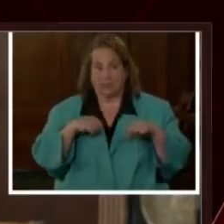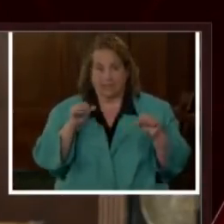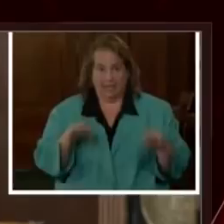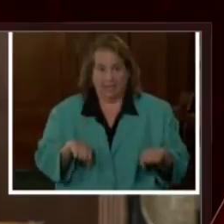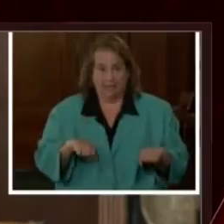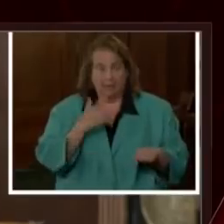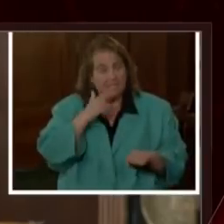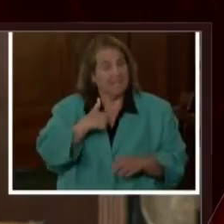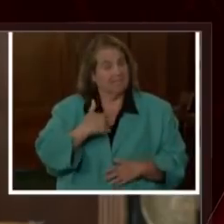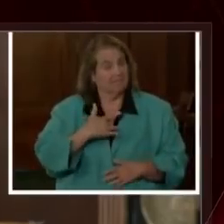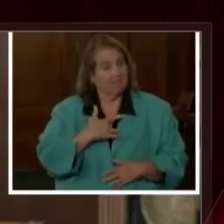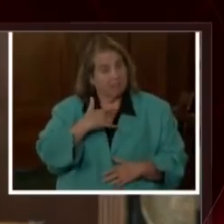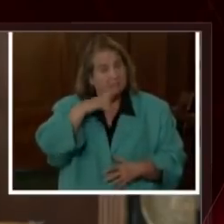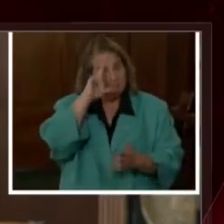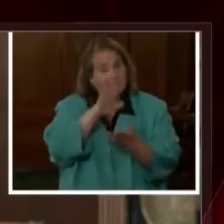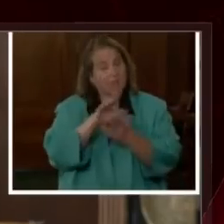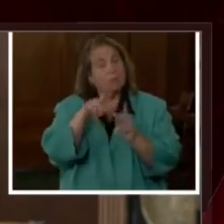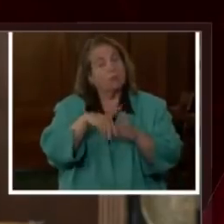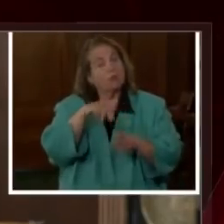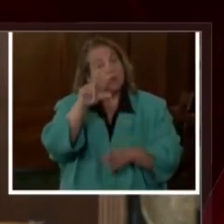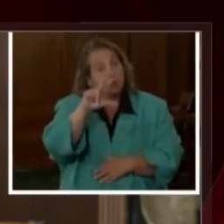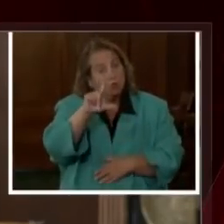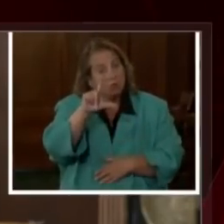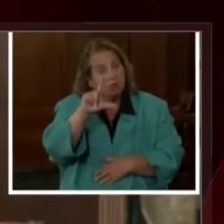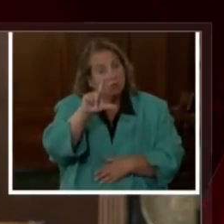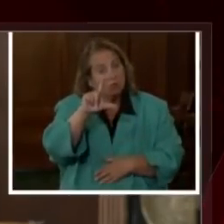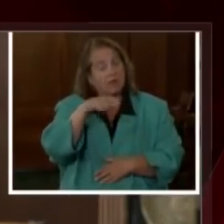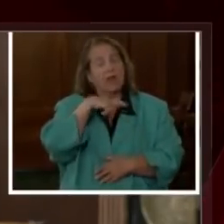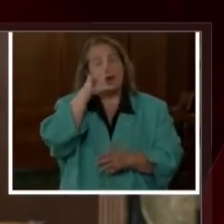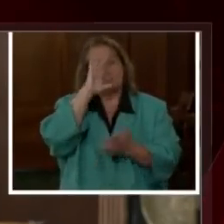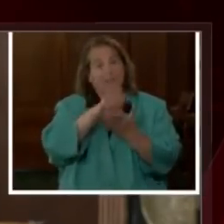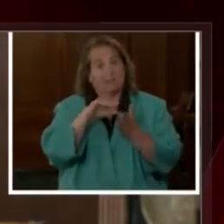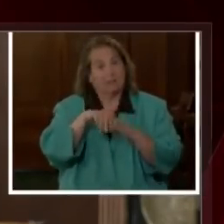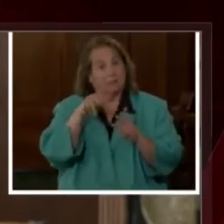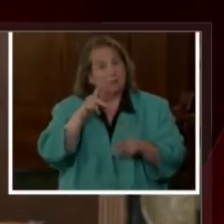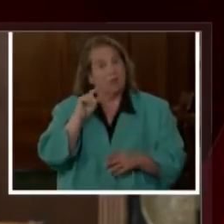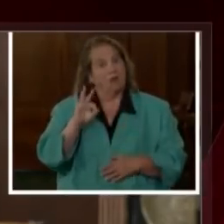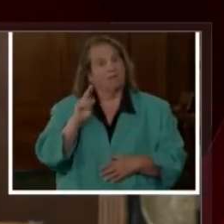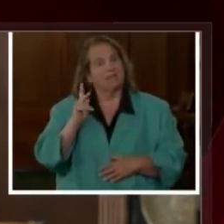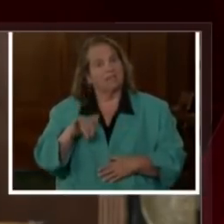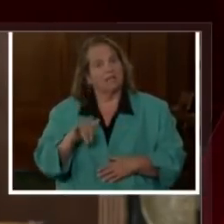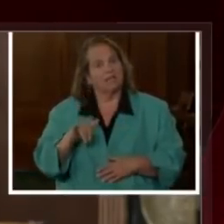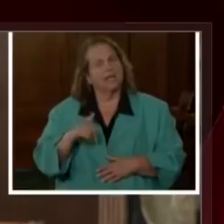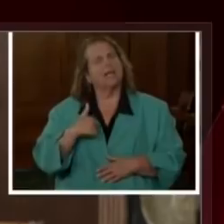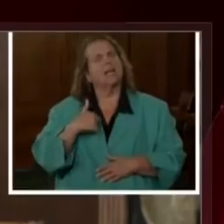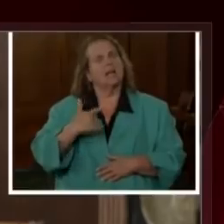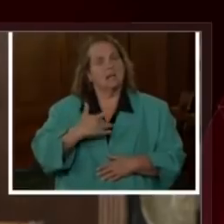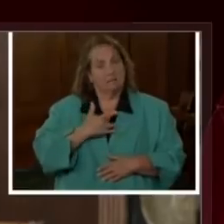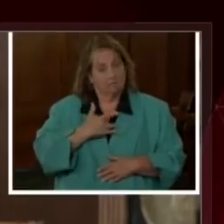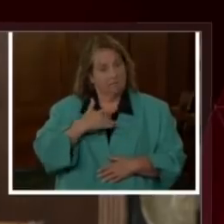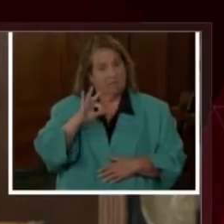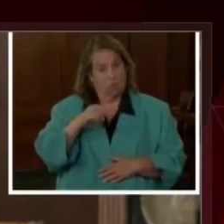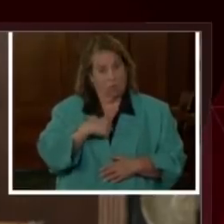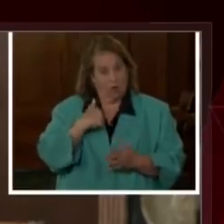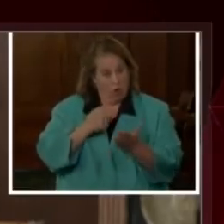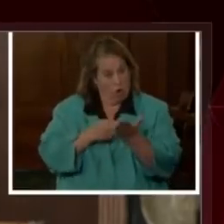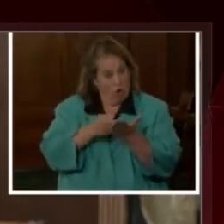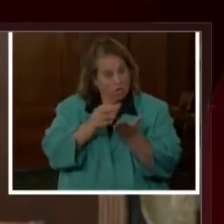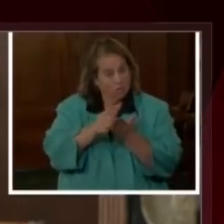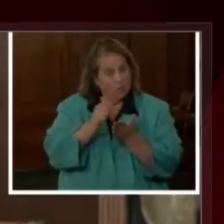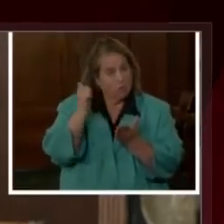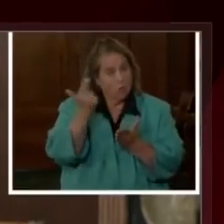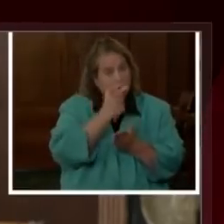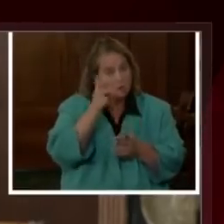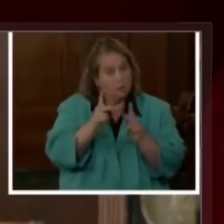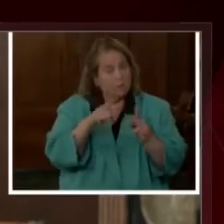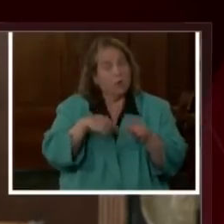believe in the people of Louisville. I believe in the people of Kentucky. And I believe that if we are honest with them